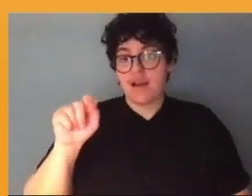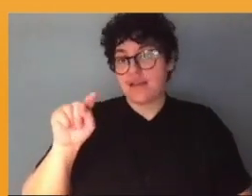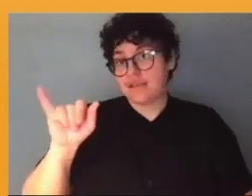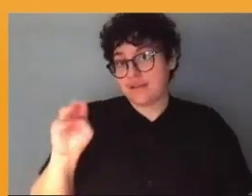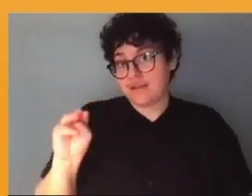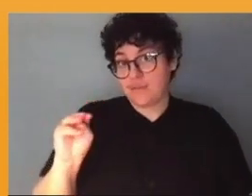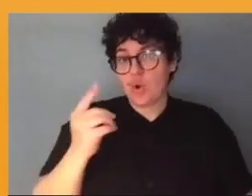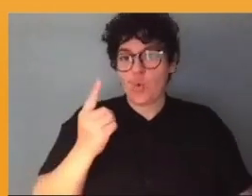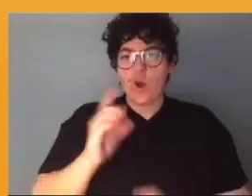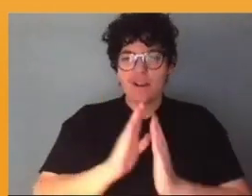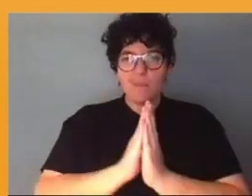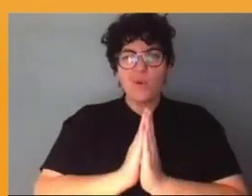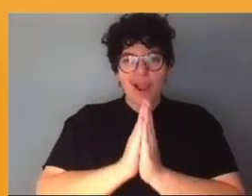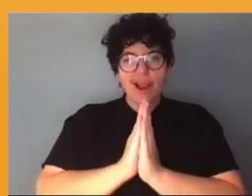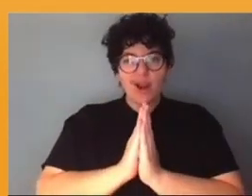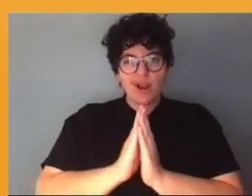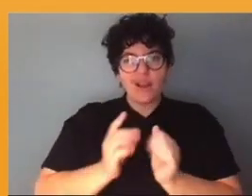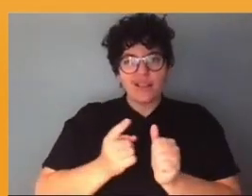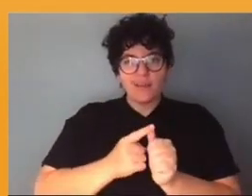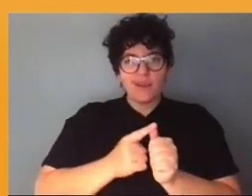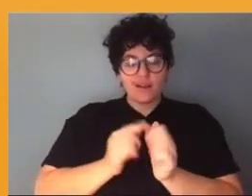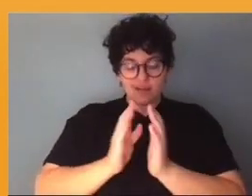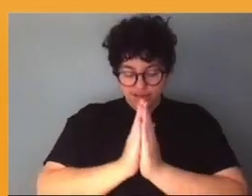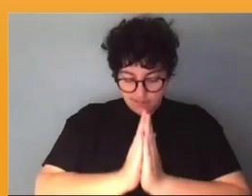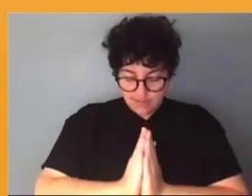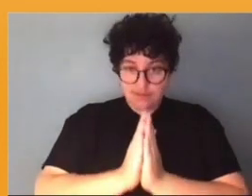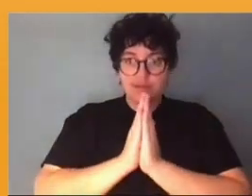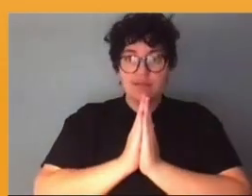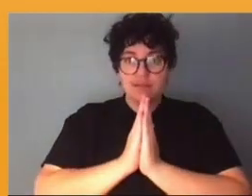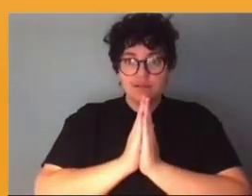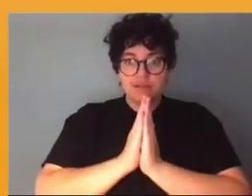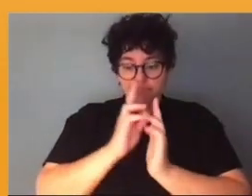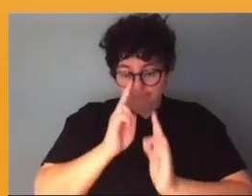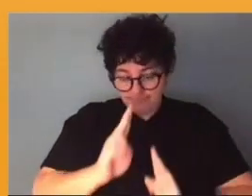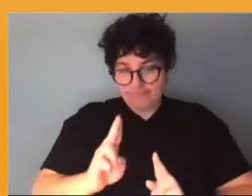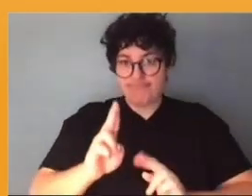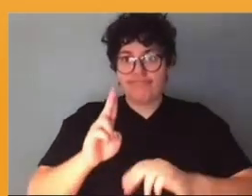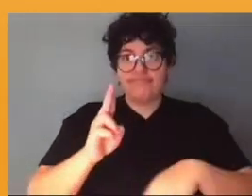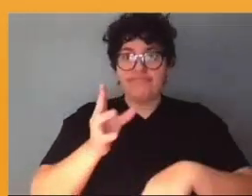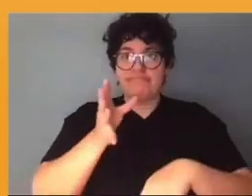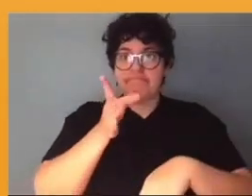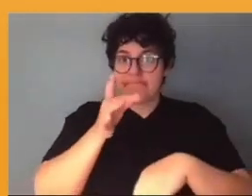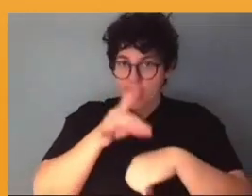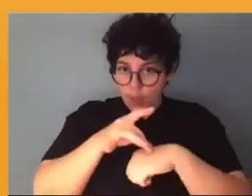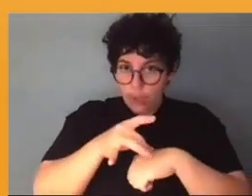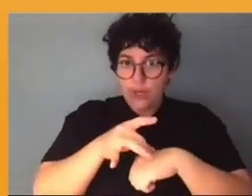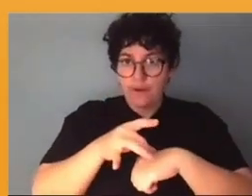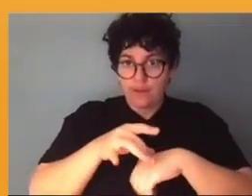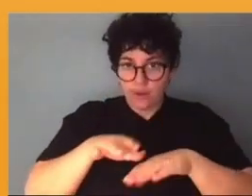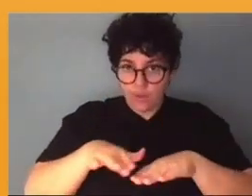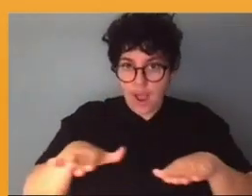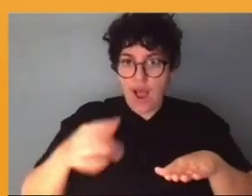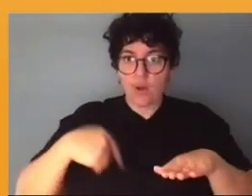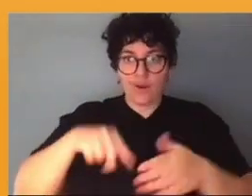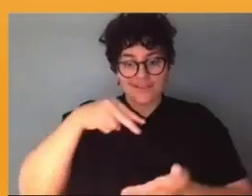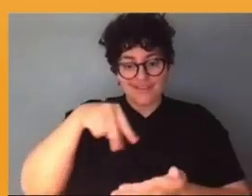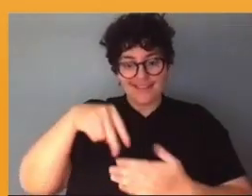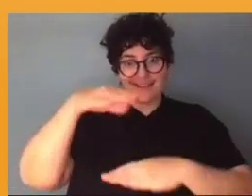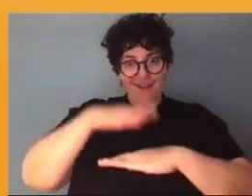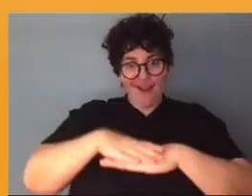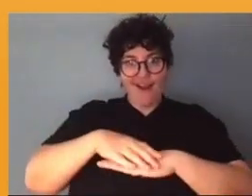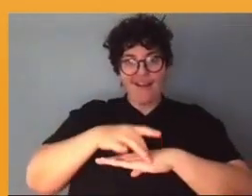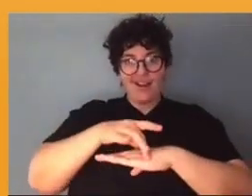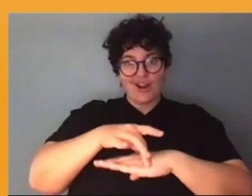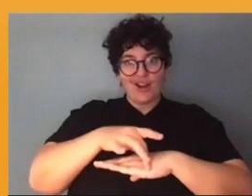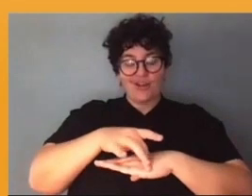beginning kind of pays homage to the ground, Mother Earth, because we're dancing on her, and to become one with